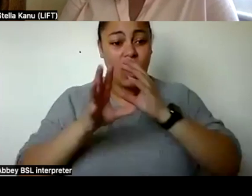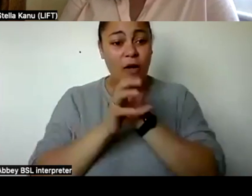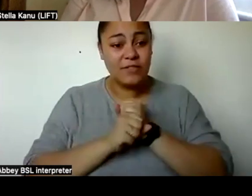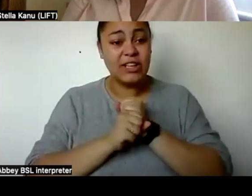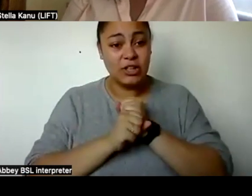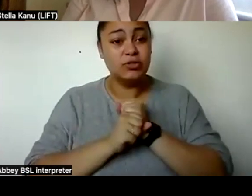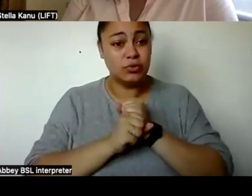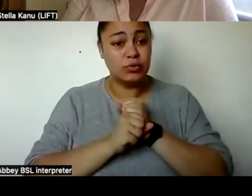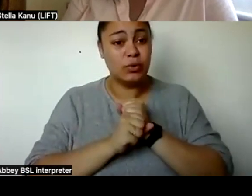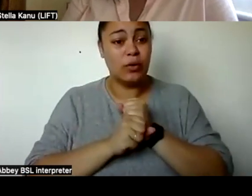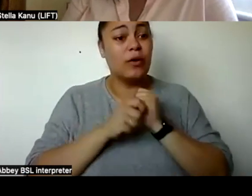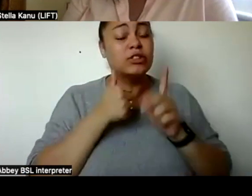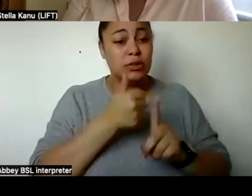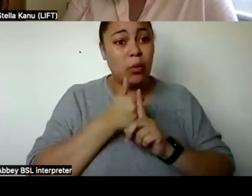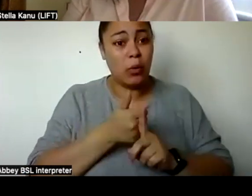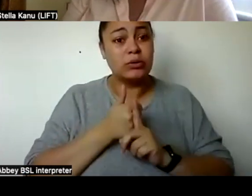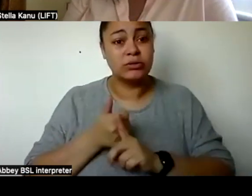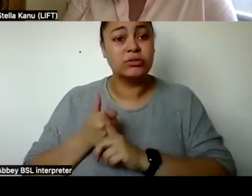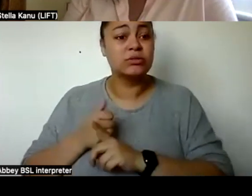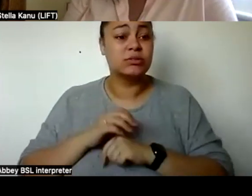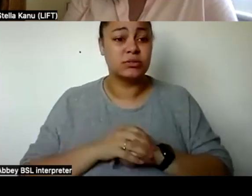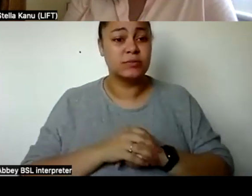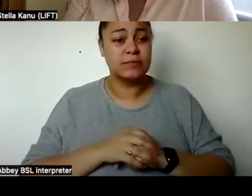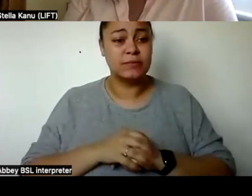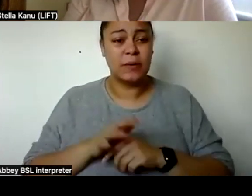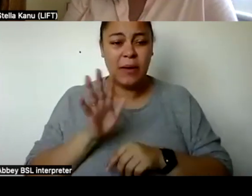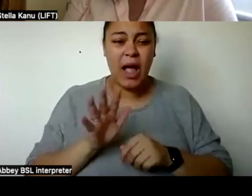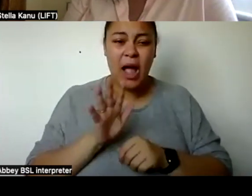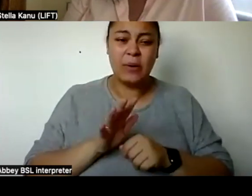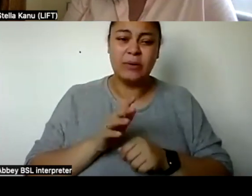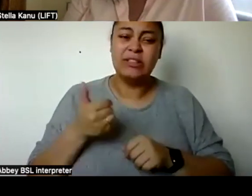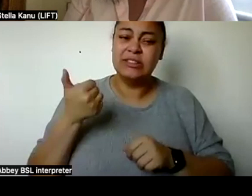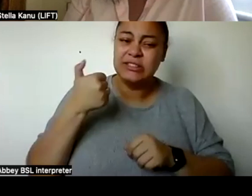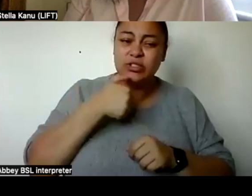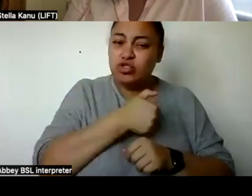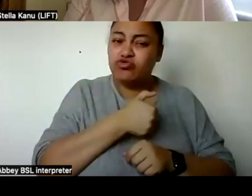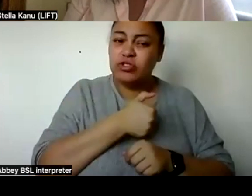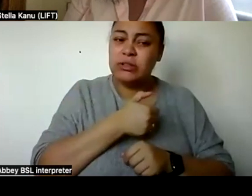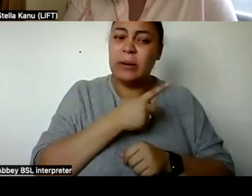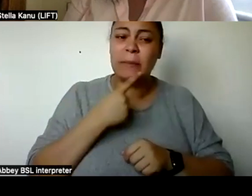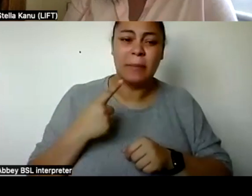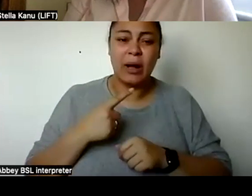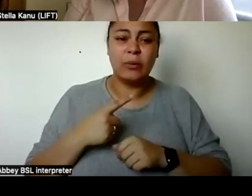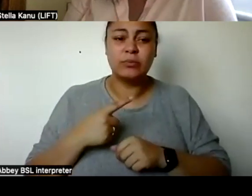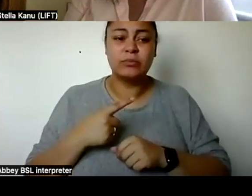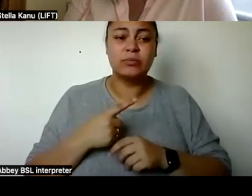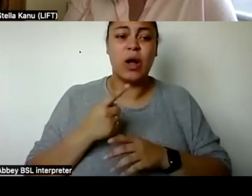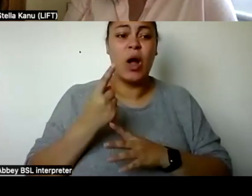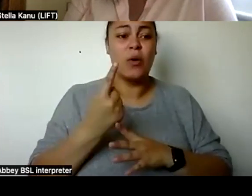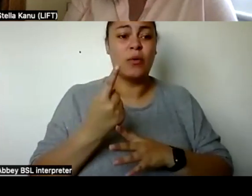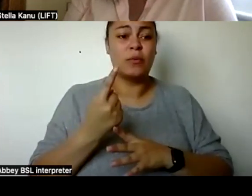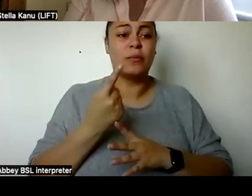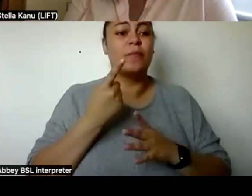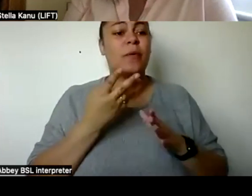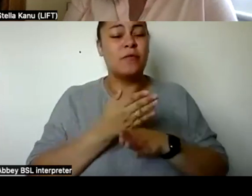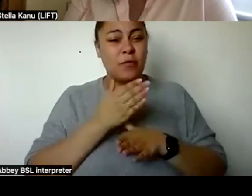but I think it was £600 for 40 employees, but it was only £1,000 for 60.